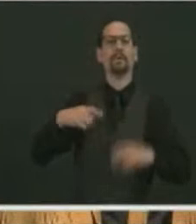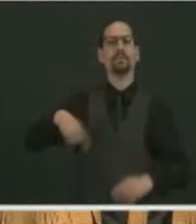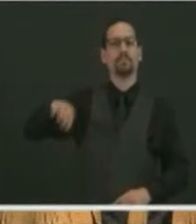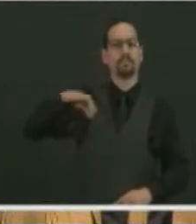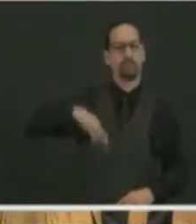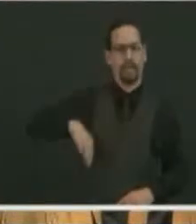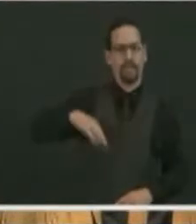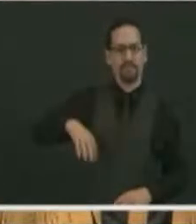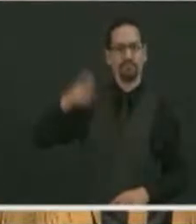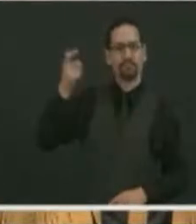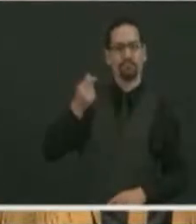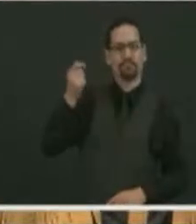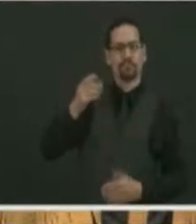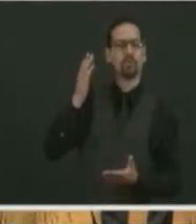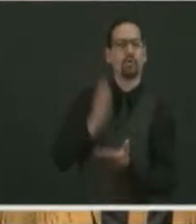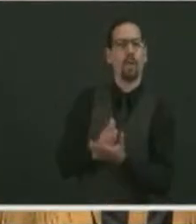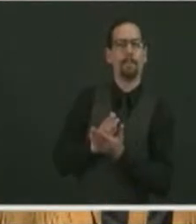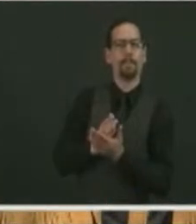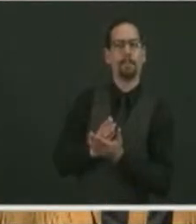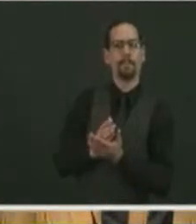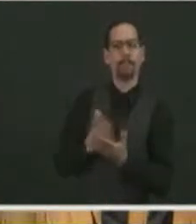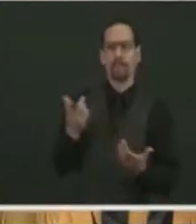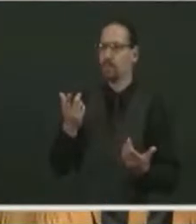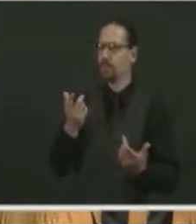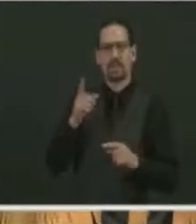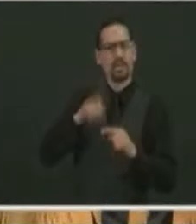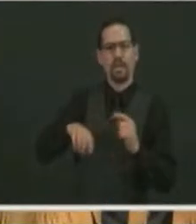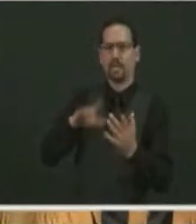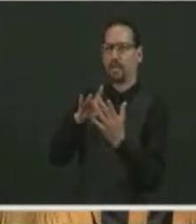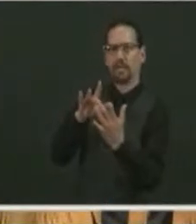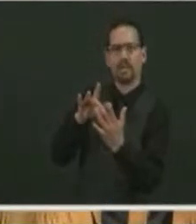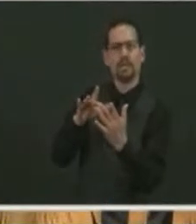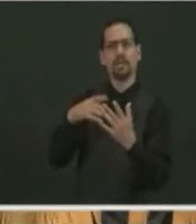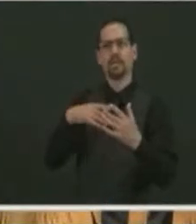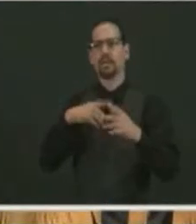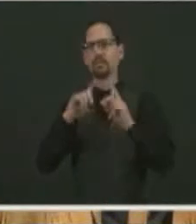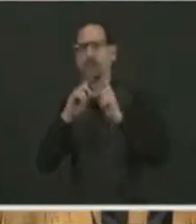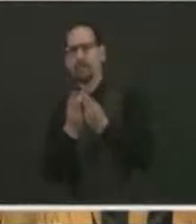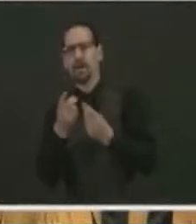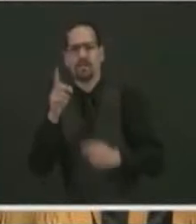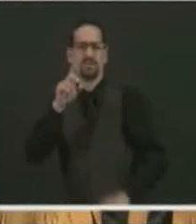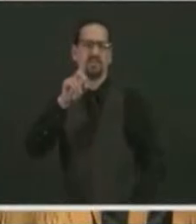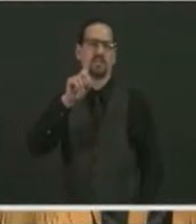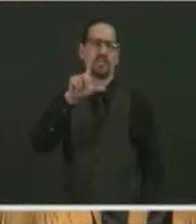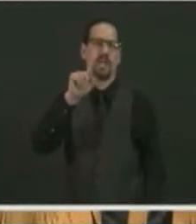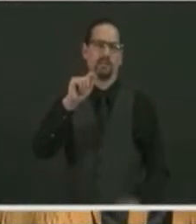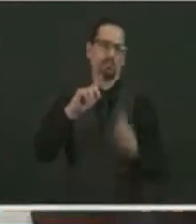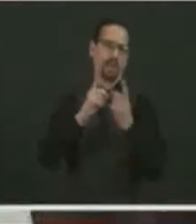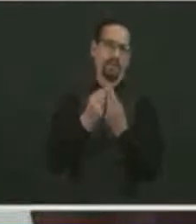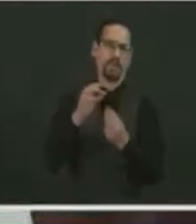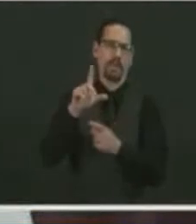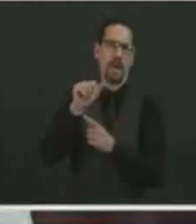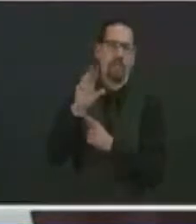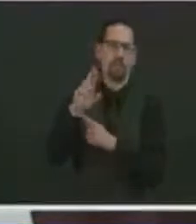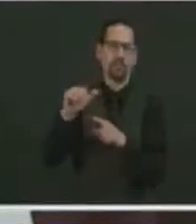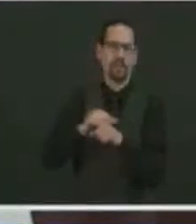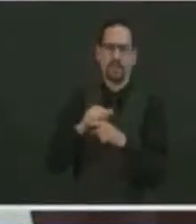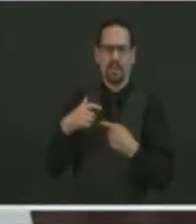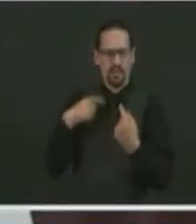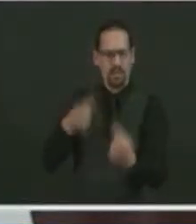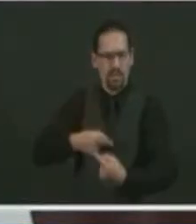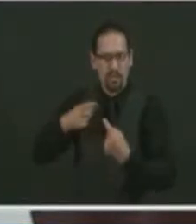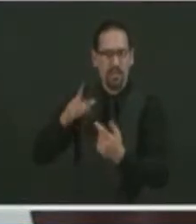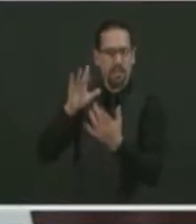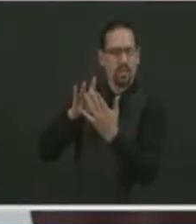with DLT, other than just sit on the phone for hours unsuccessfully. So I'm not going to litigate the lawsuit here. If you